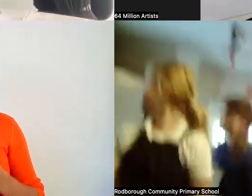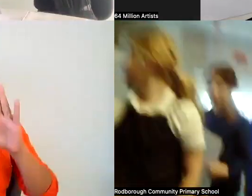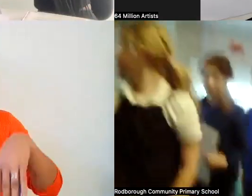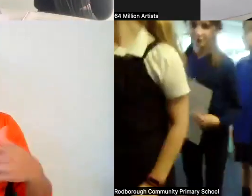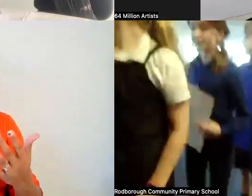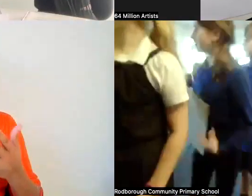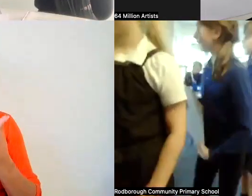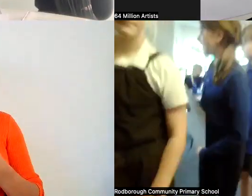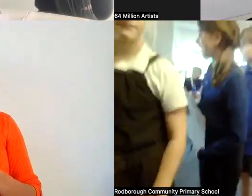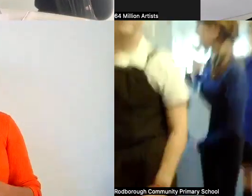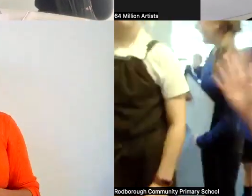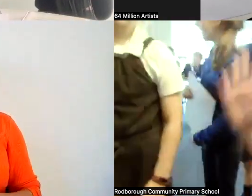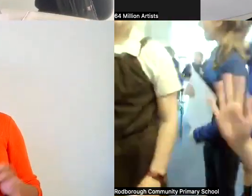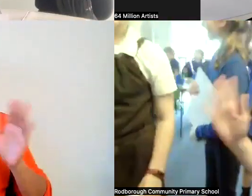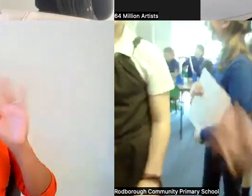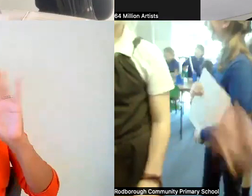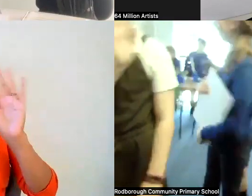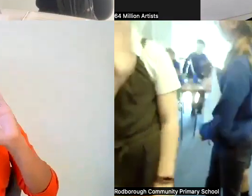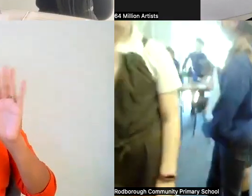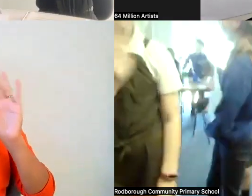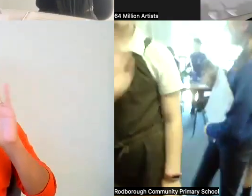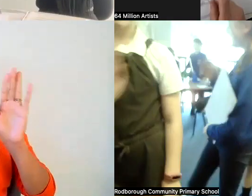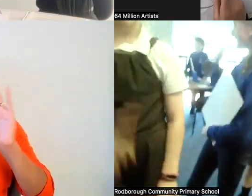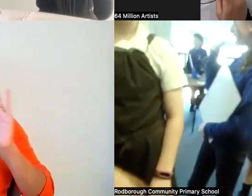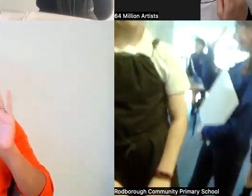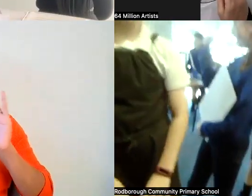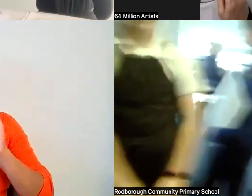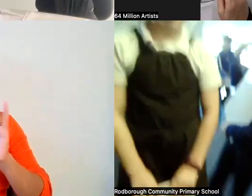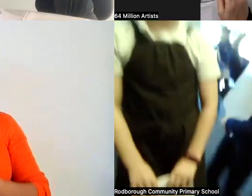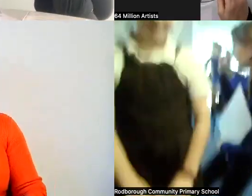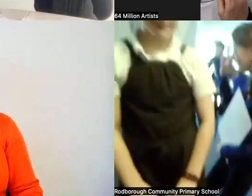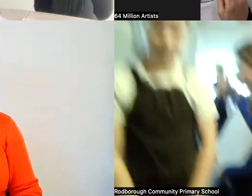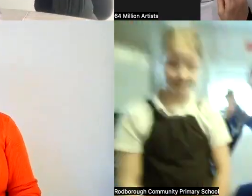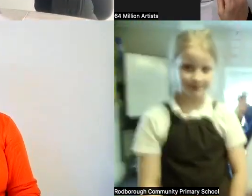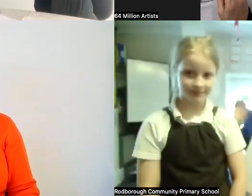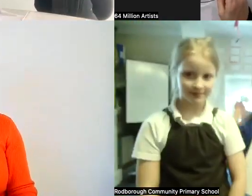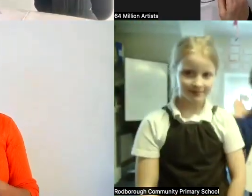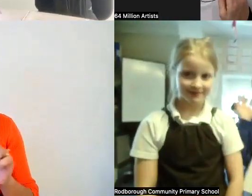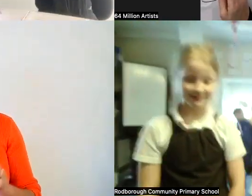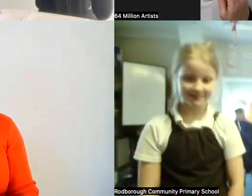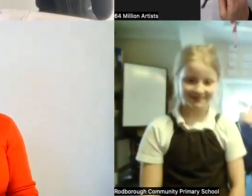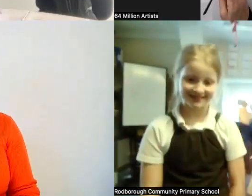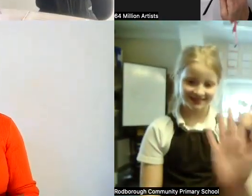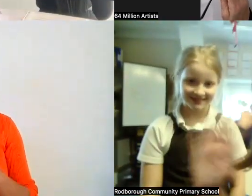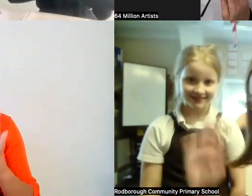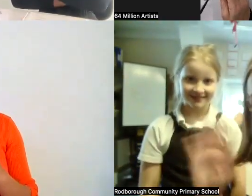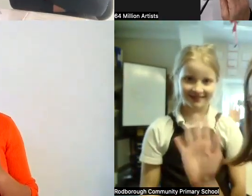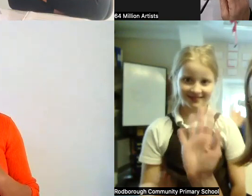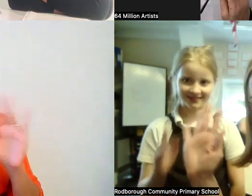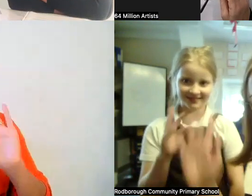Hello. Hello. Hi, we got another school here. I recognize your face. That's Jo. Hello. Nice to